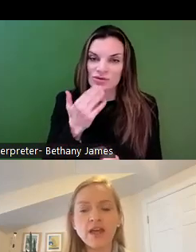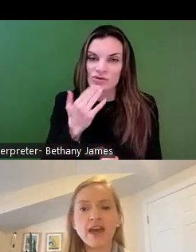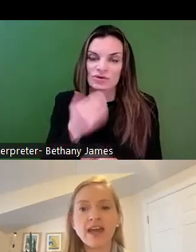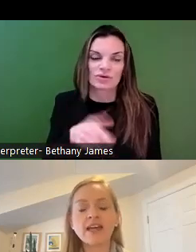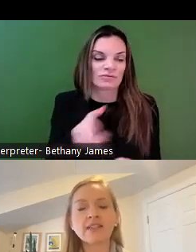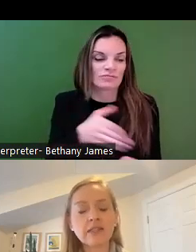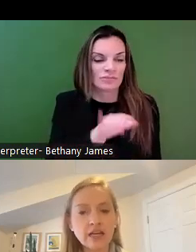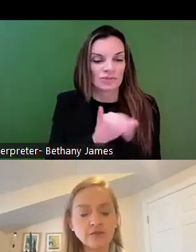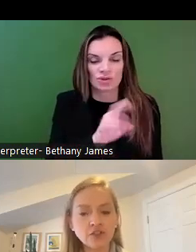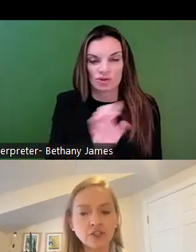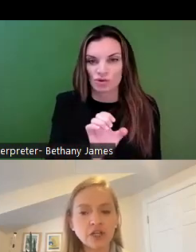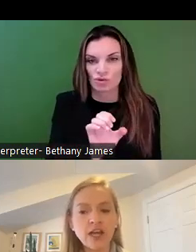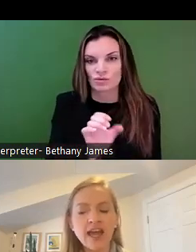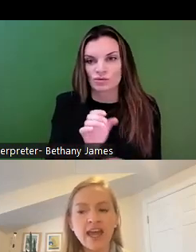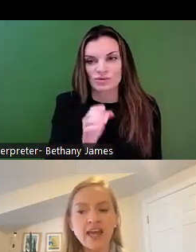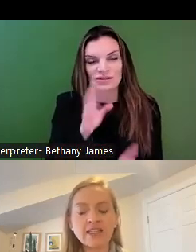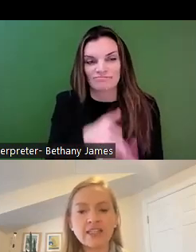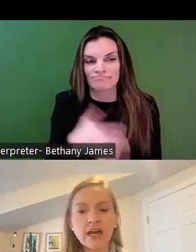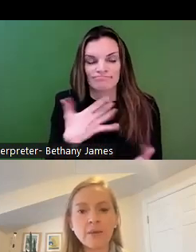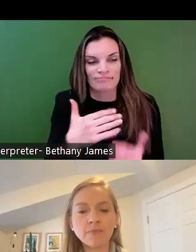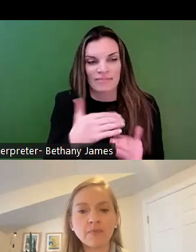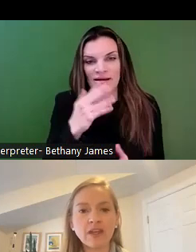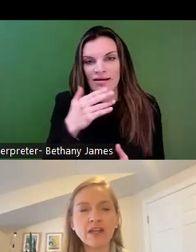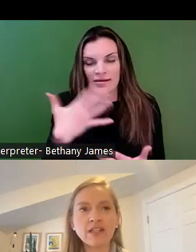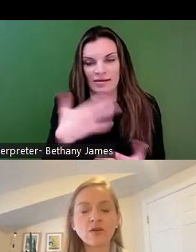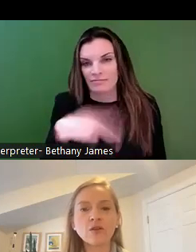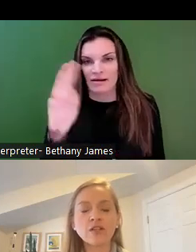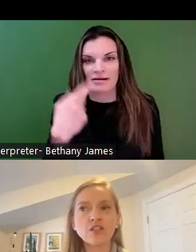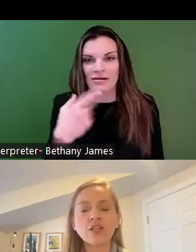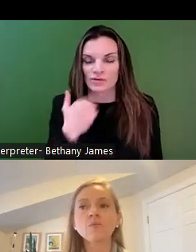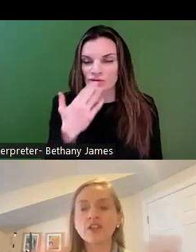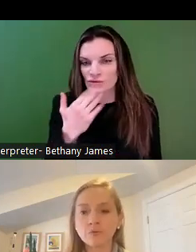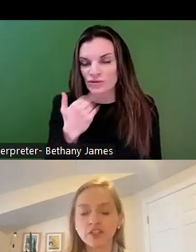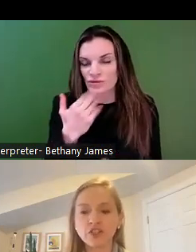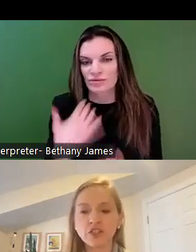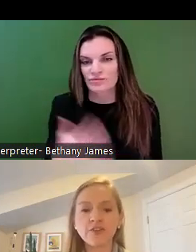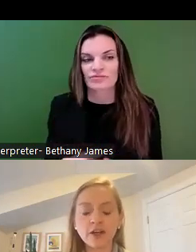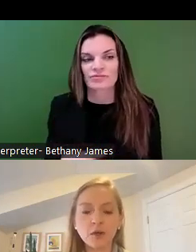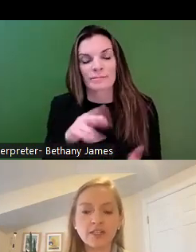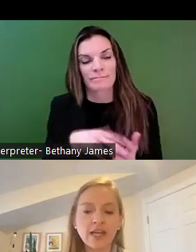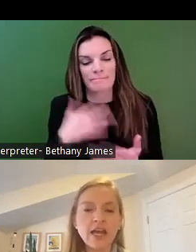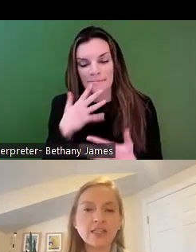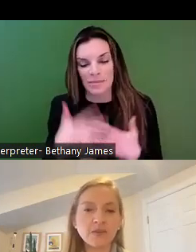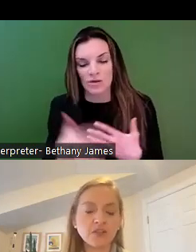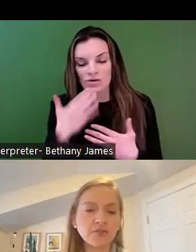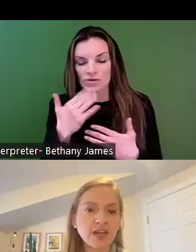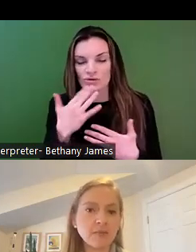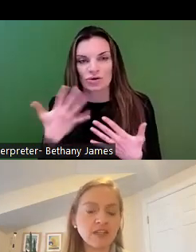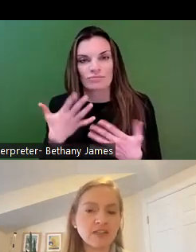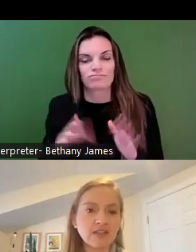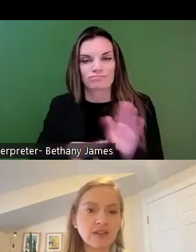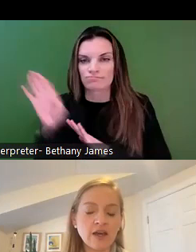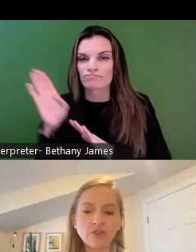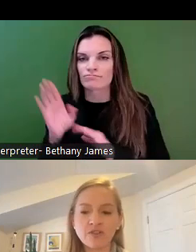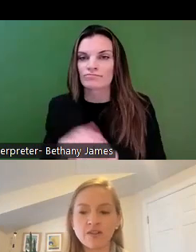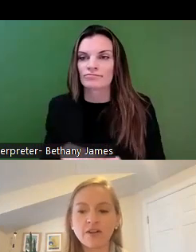one that has a lot of sugar, and it just can raise your blood sugar very quickly, especially for